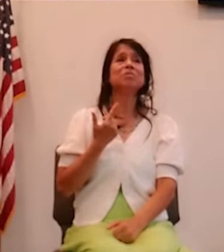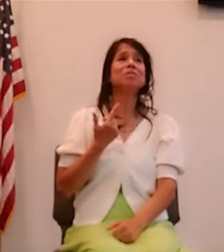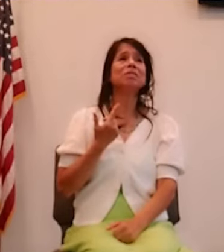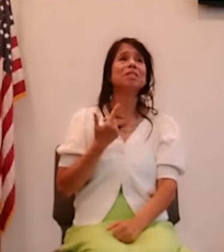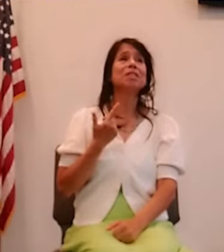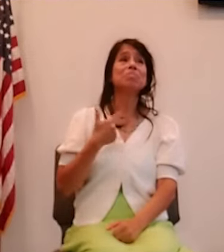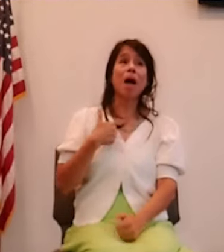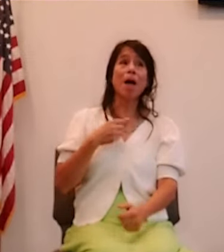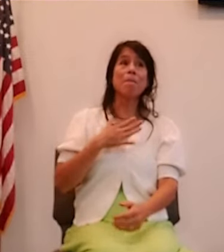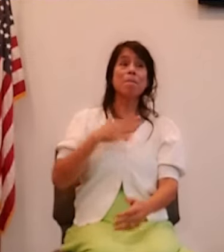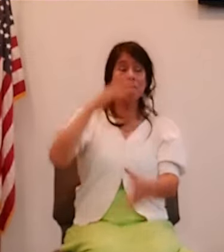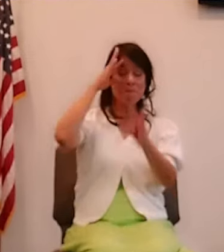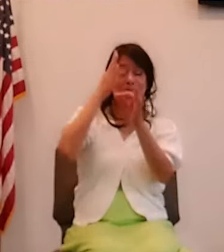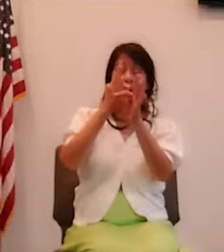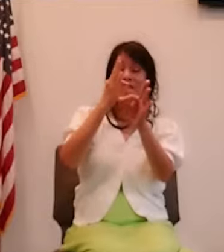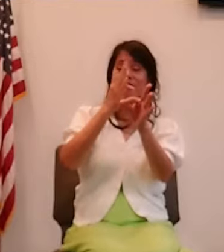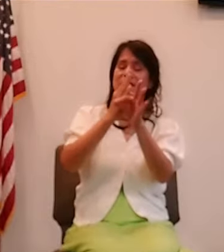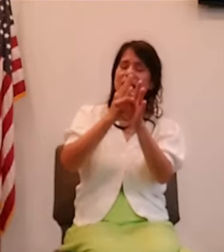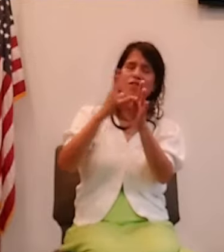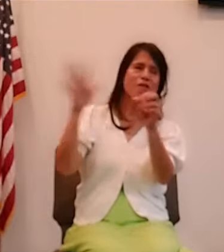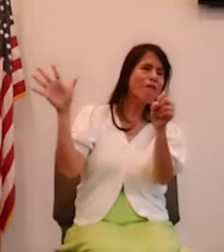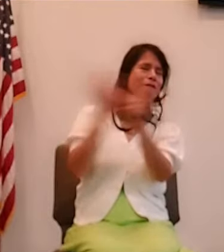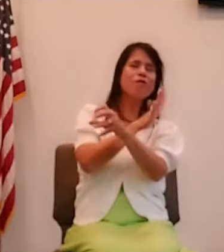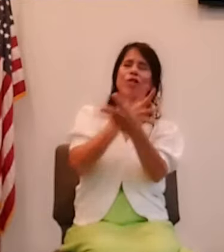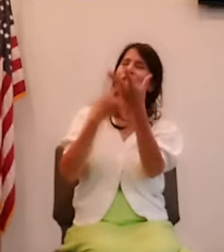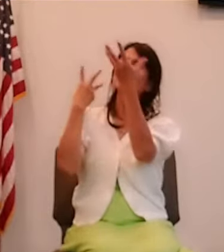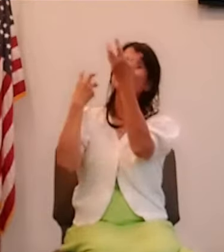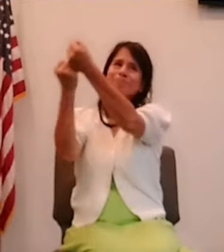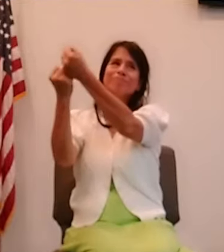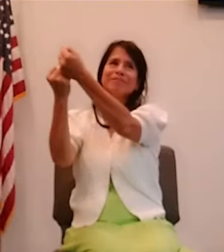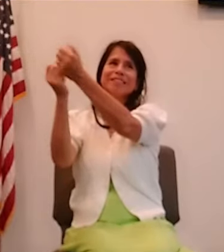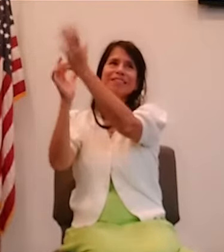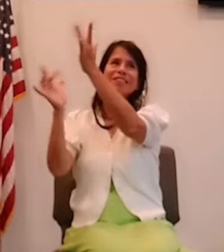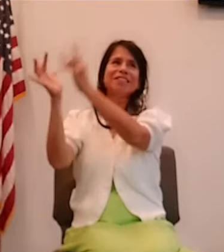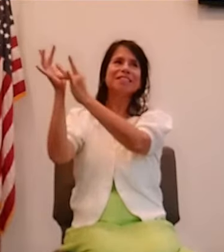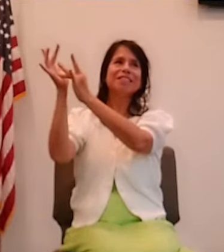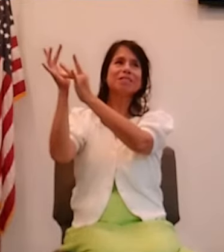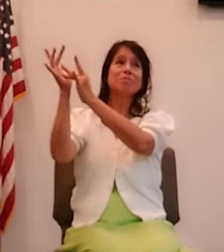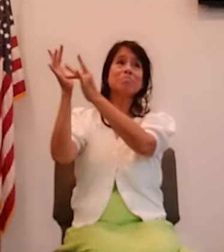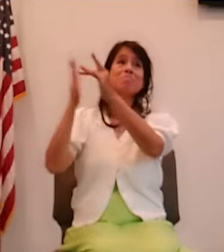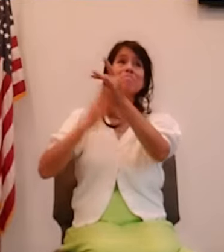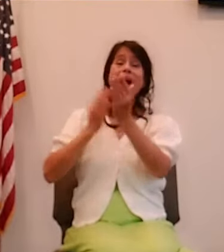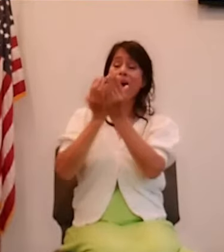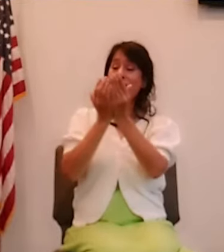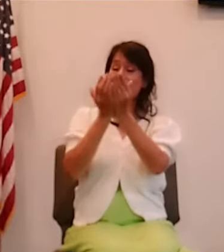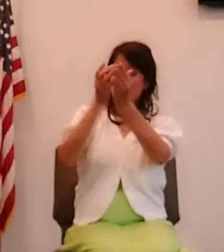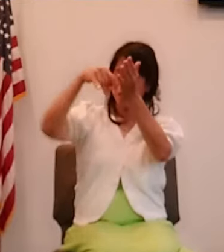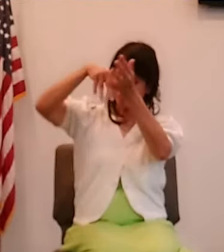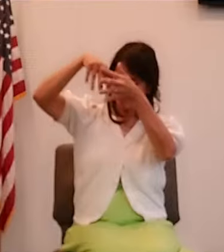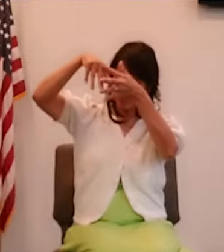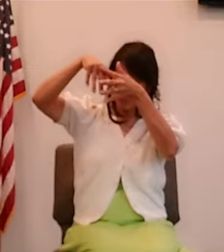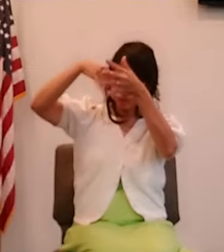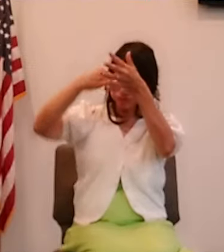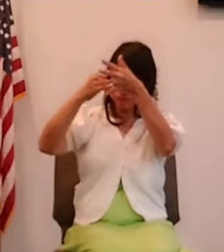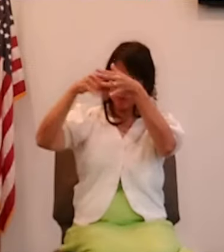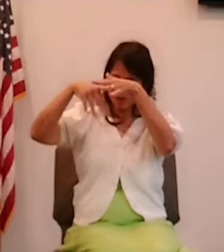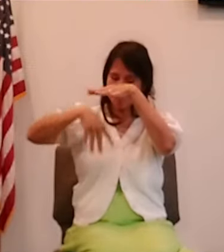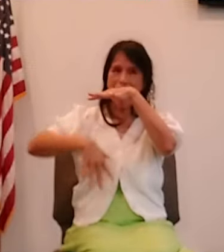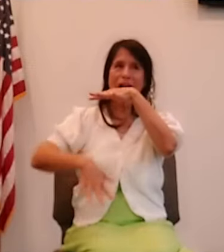down. I put my faith in Jesus, my anchor to